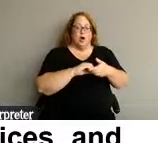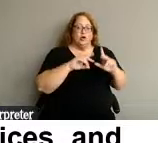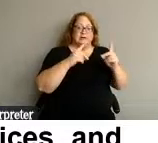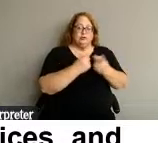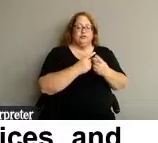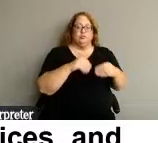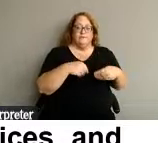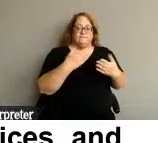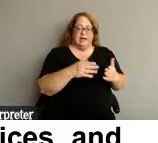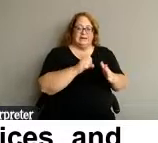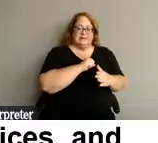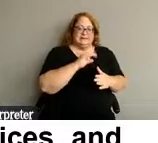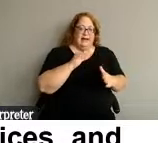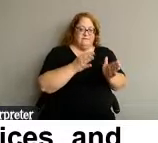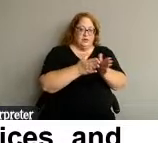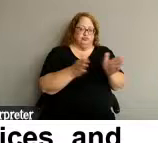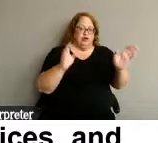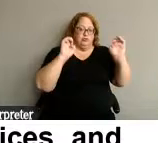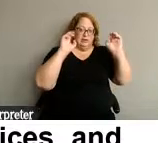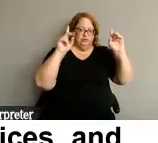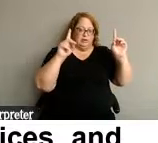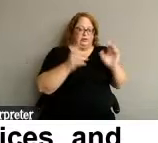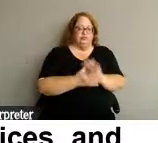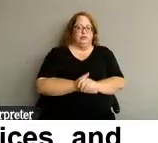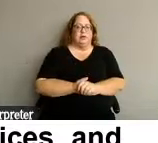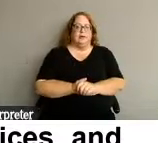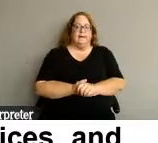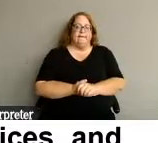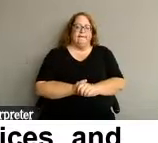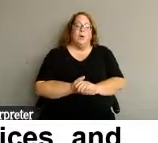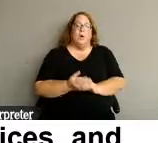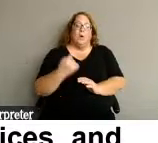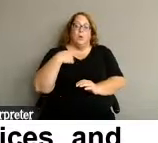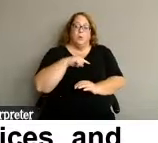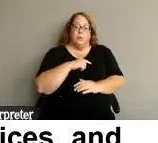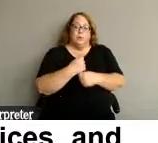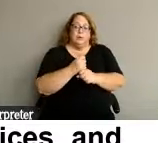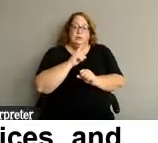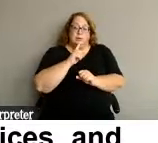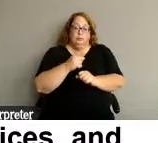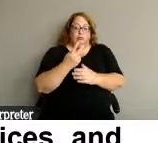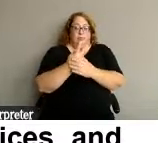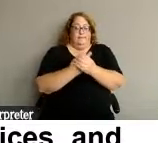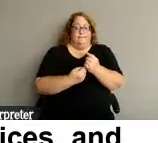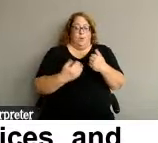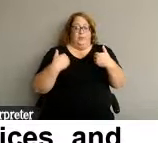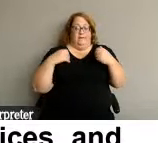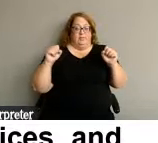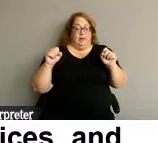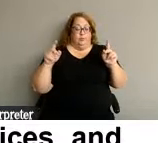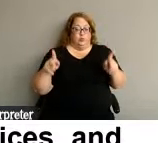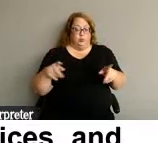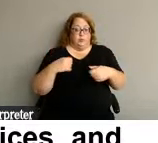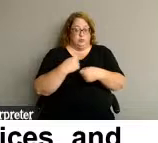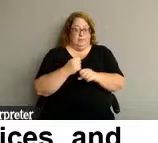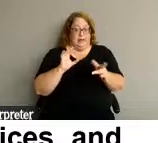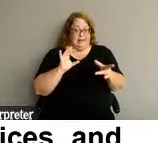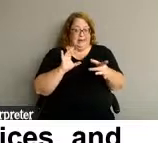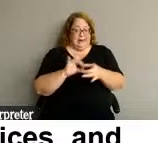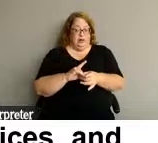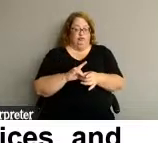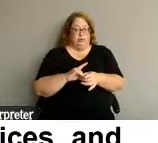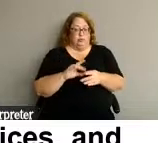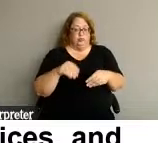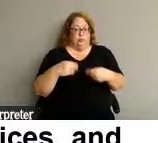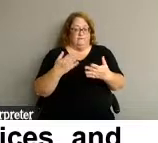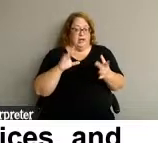staff in the general education setting. We want to ensure that we both have those opportunities to make connections, to